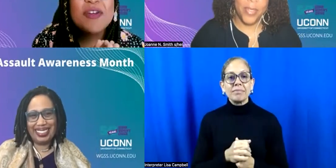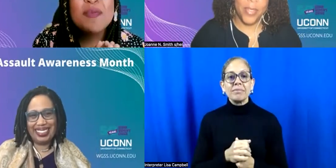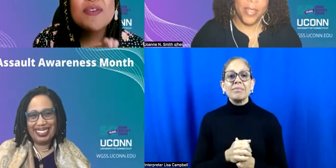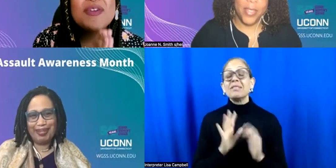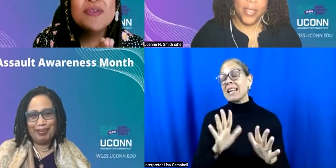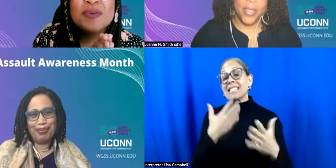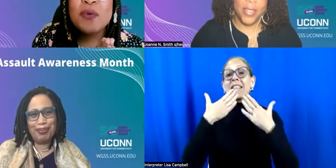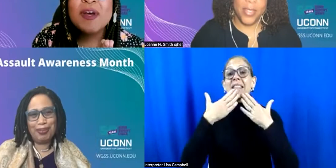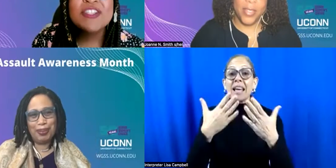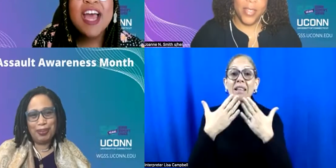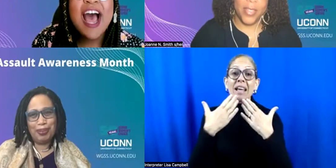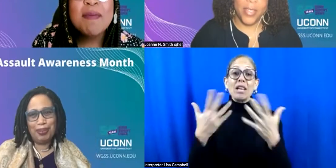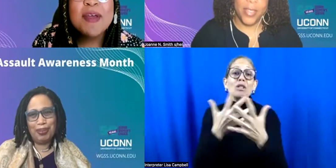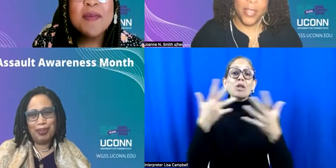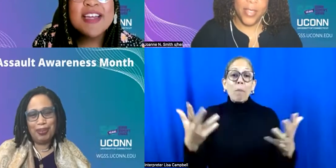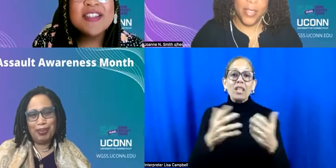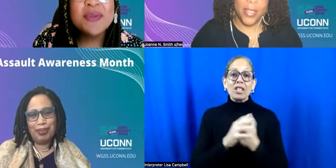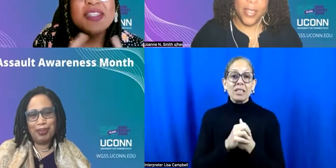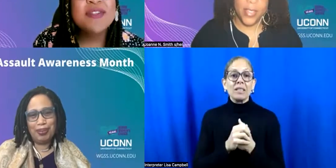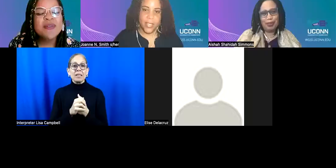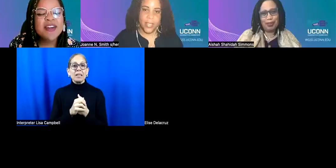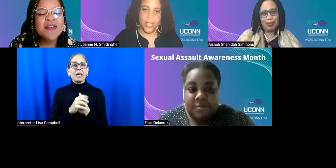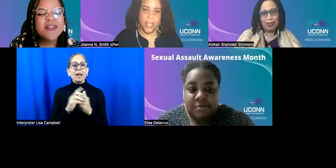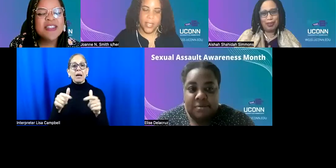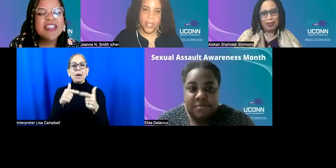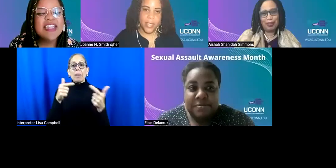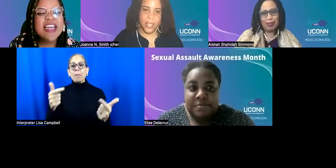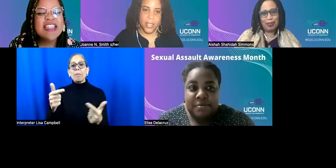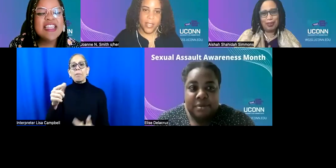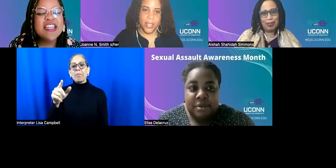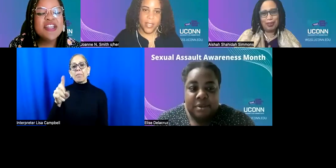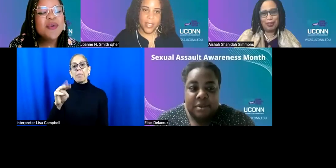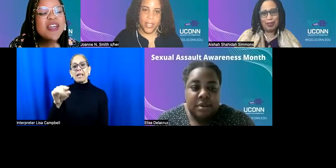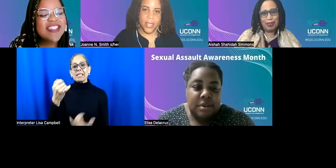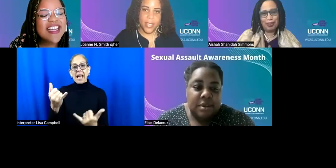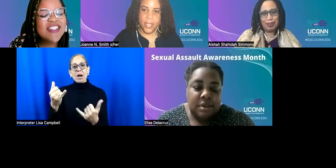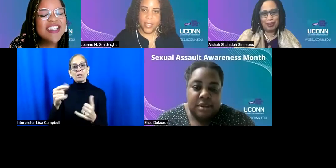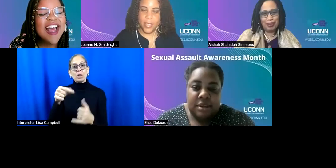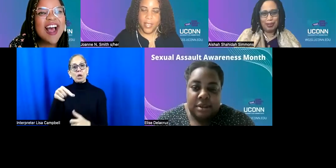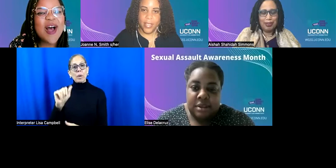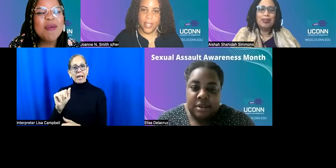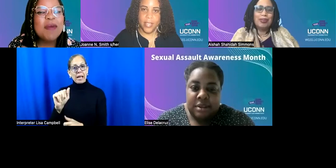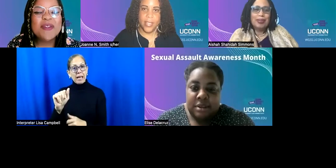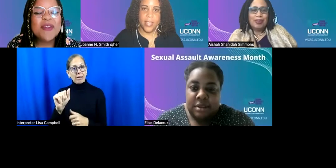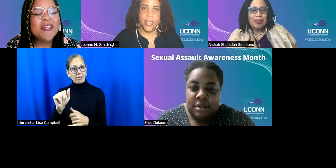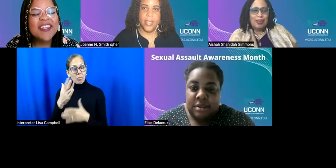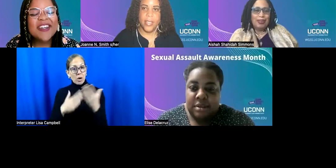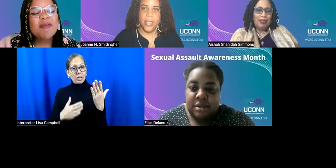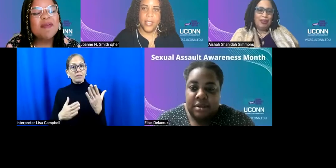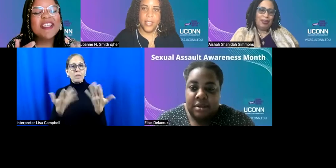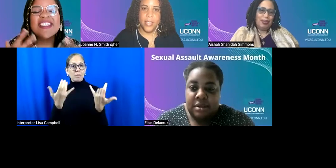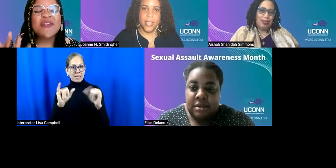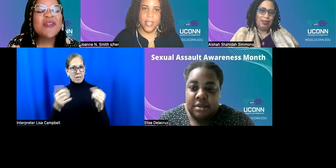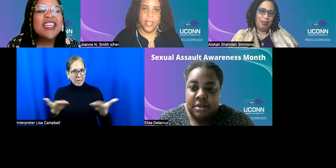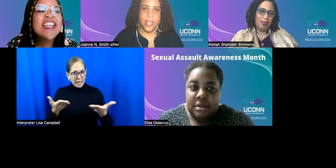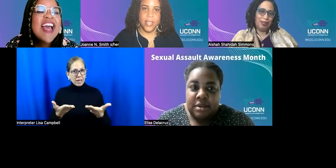Fantastic. Thank you both so, so, so much. I'm gonna pass it to Elise, who's gonna facilitate the Q&A session, but I'm still gonna be here. I'm